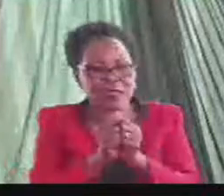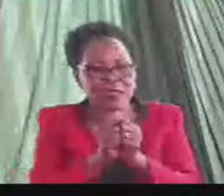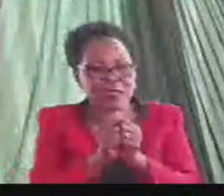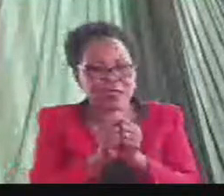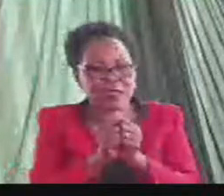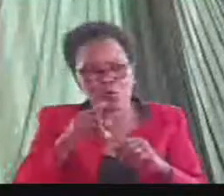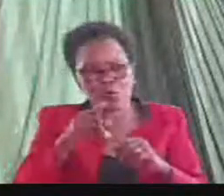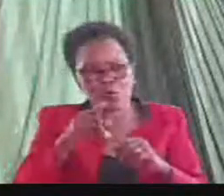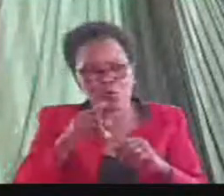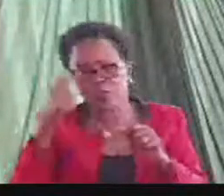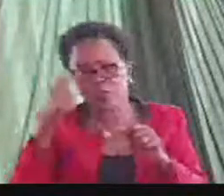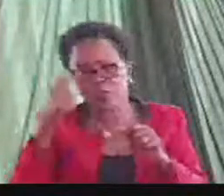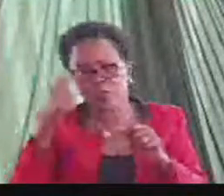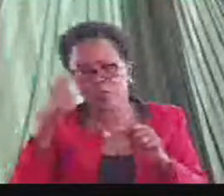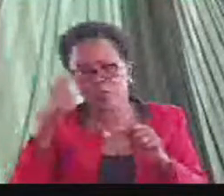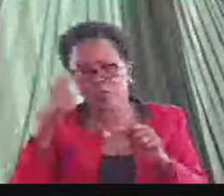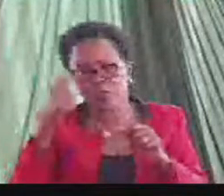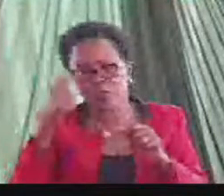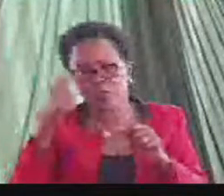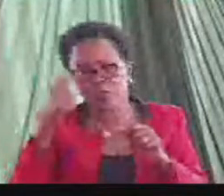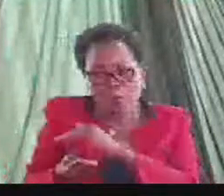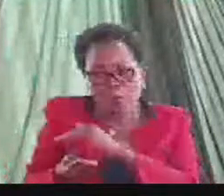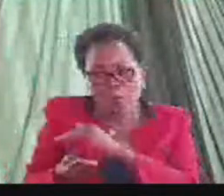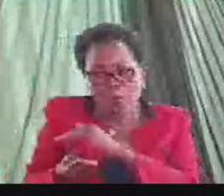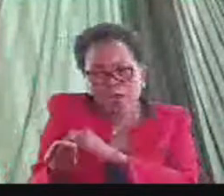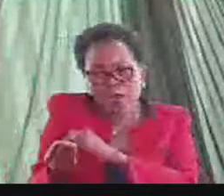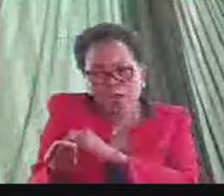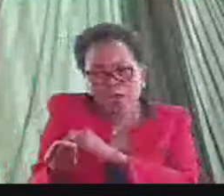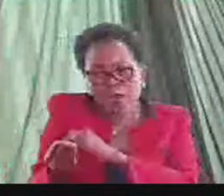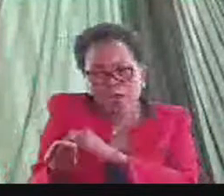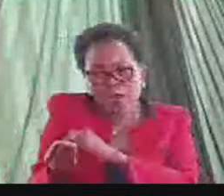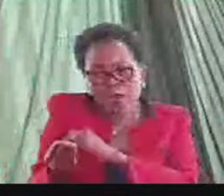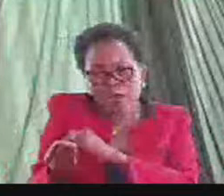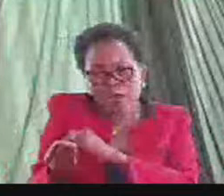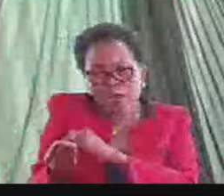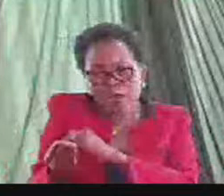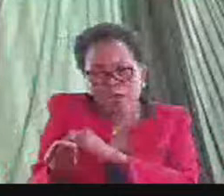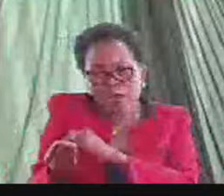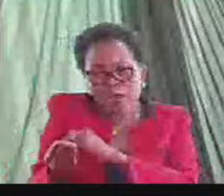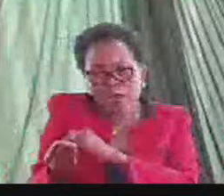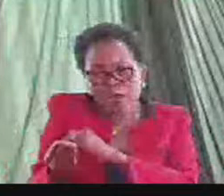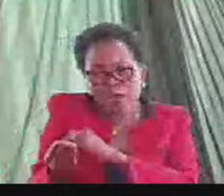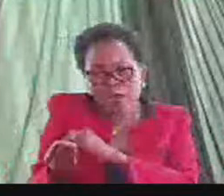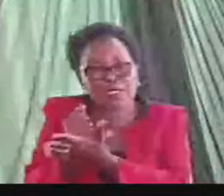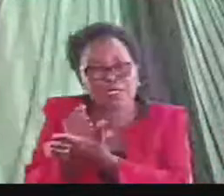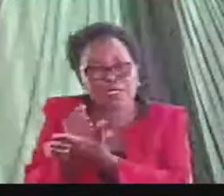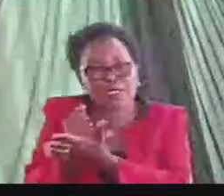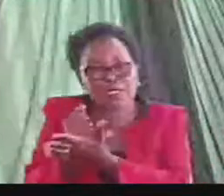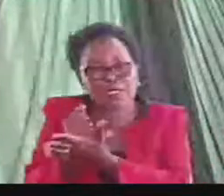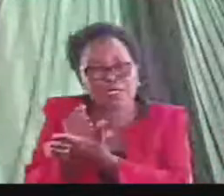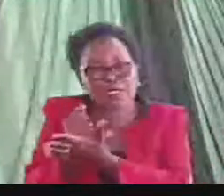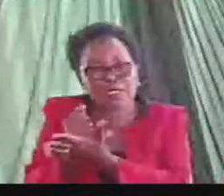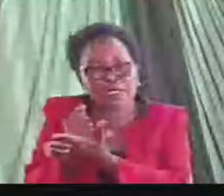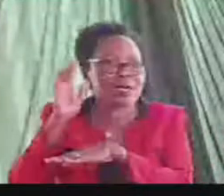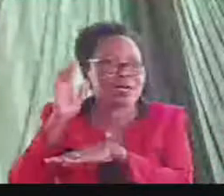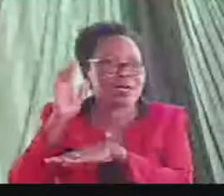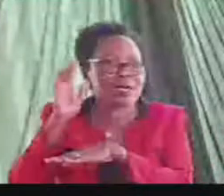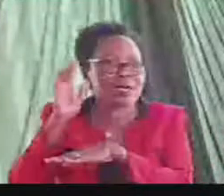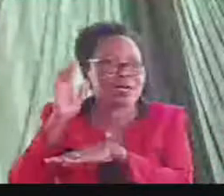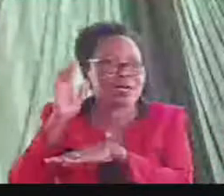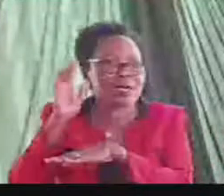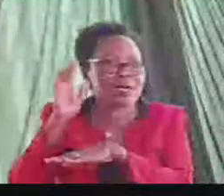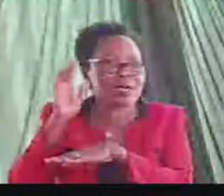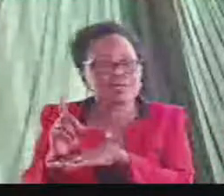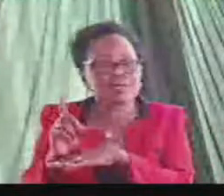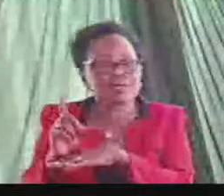and bribe your way at the registry for you to get a hearing date. Commissioner Warsame dealt with the delays even in